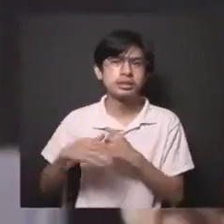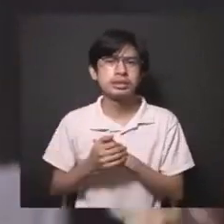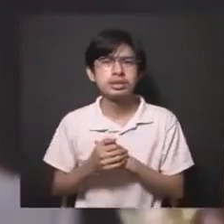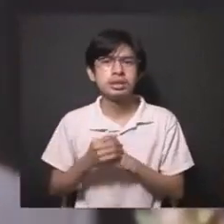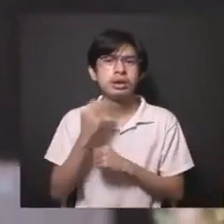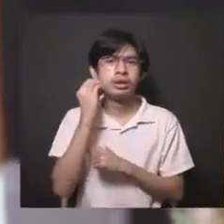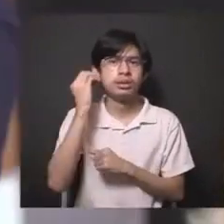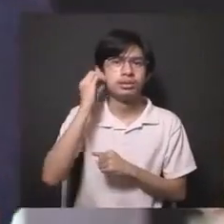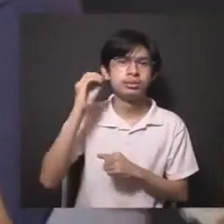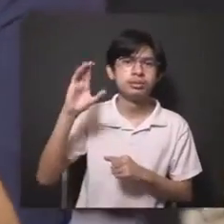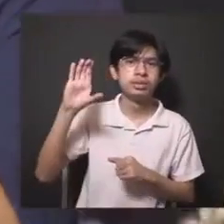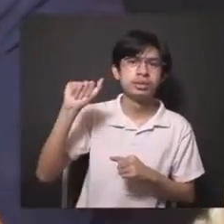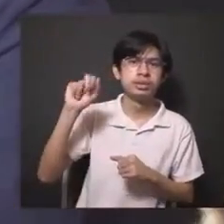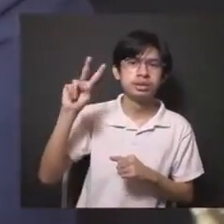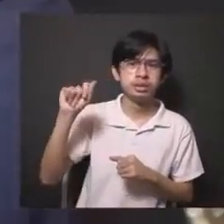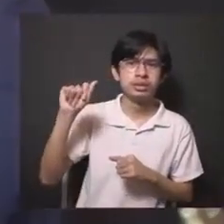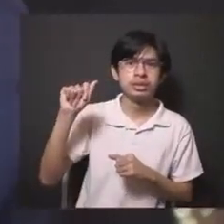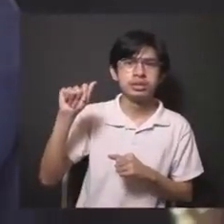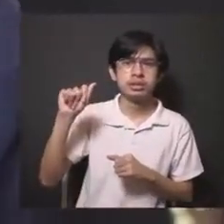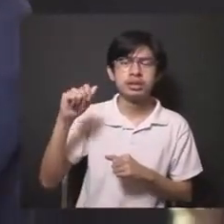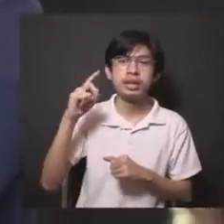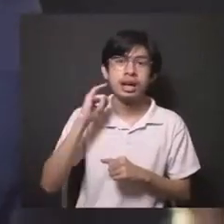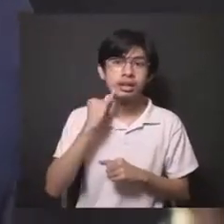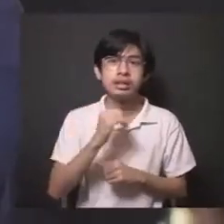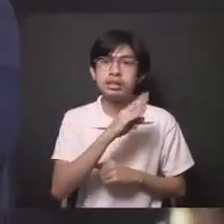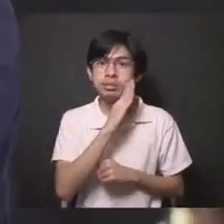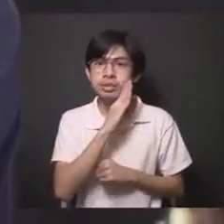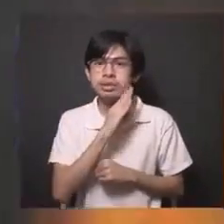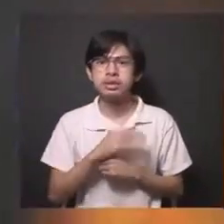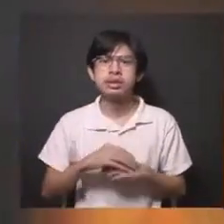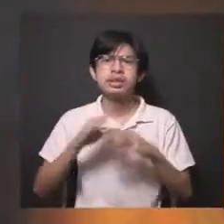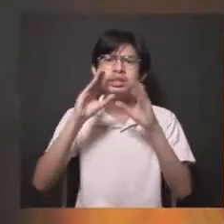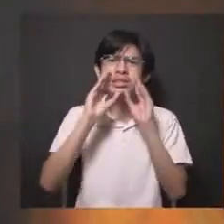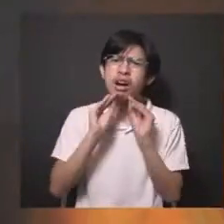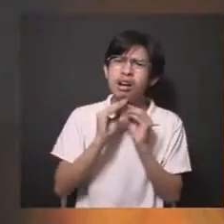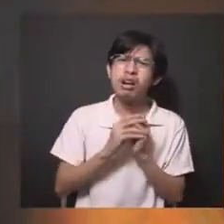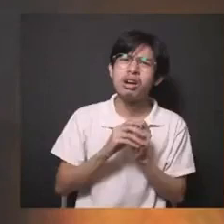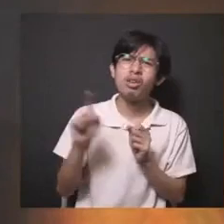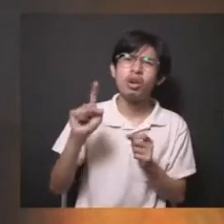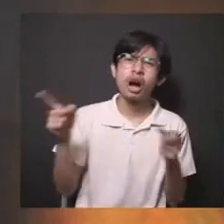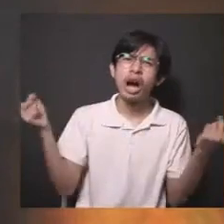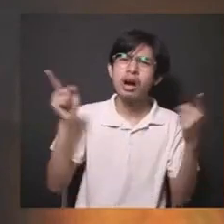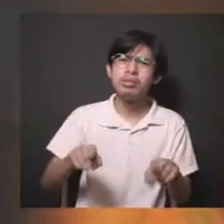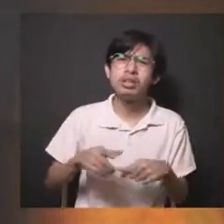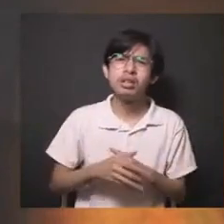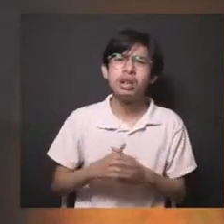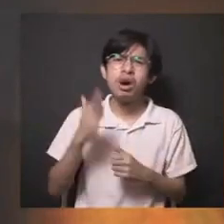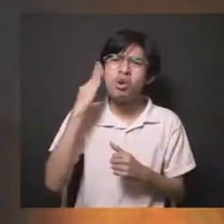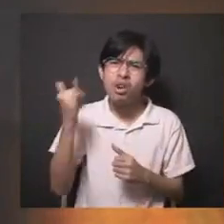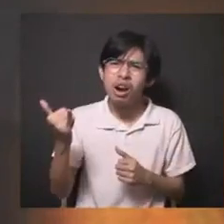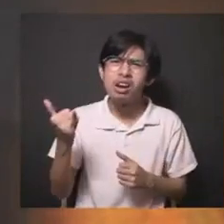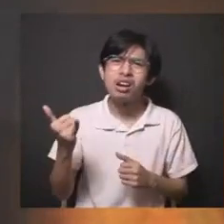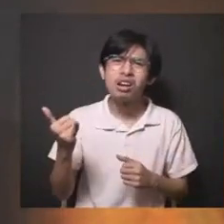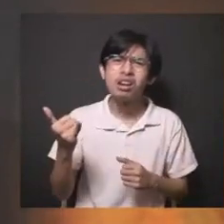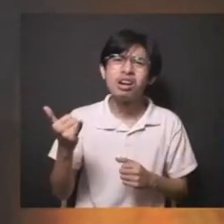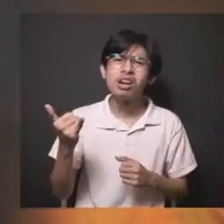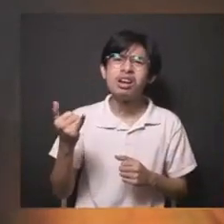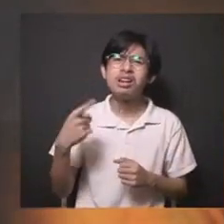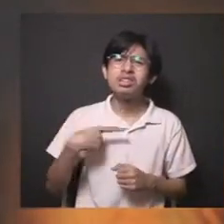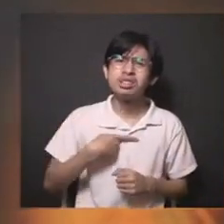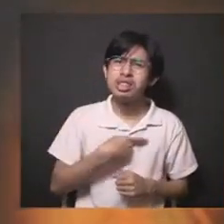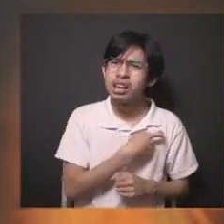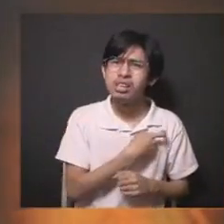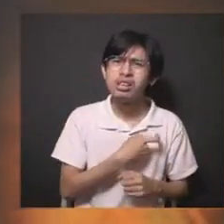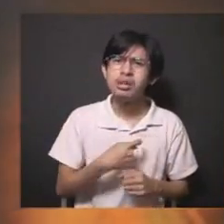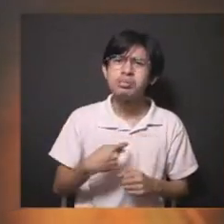happy. He's like, "What are you doing? You're killing me. They already took Joseph. Now you want to take my son,